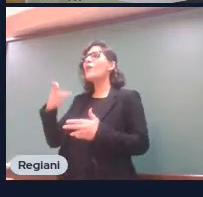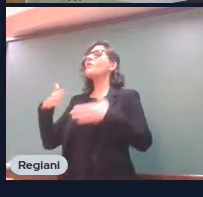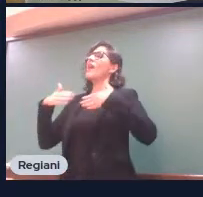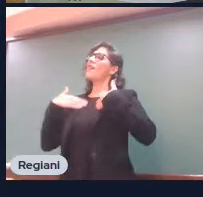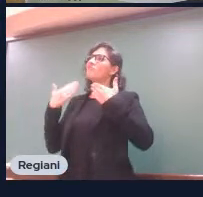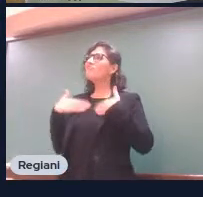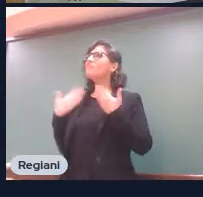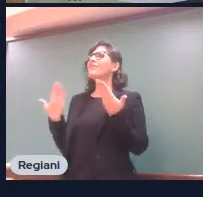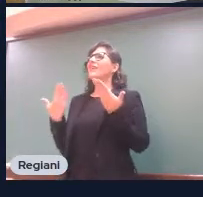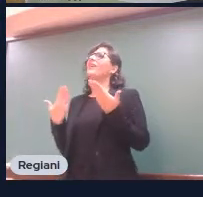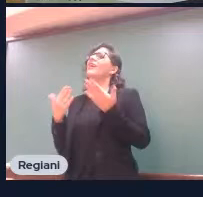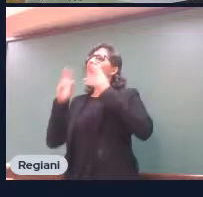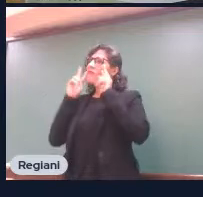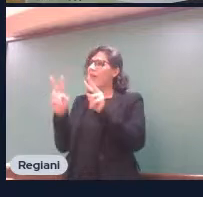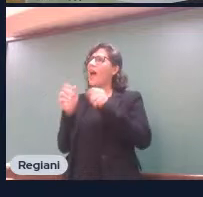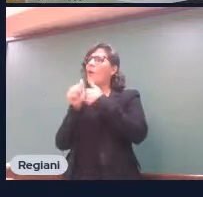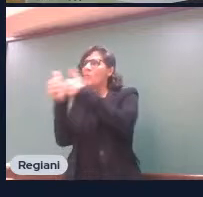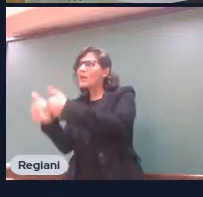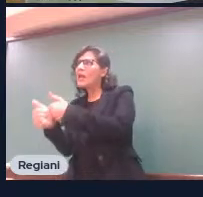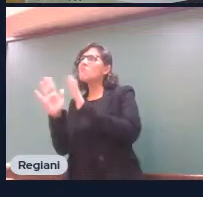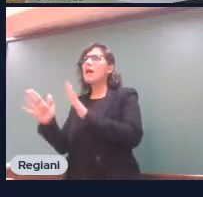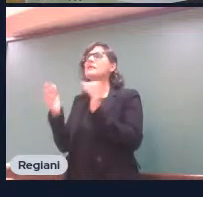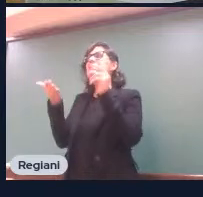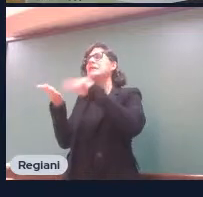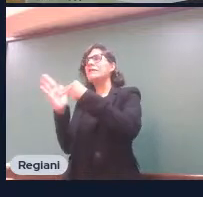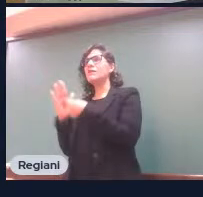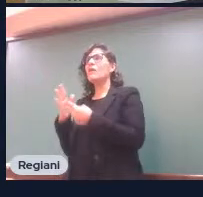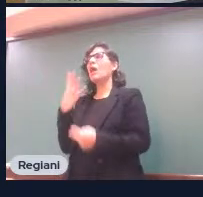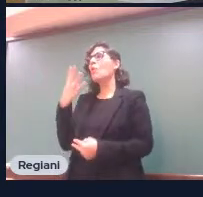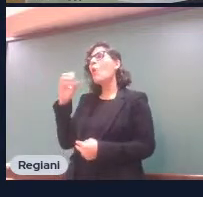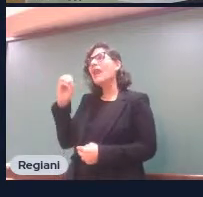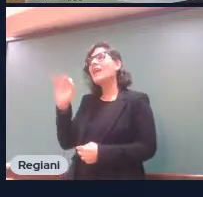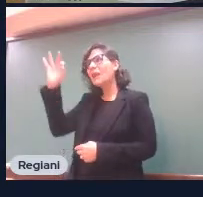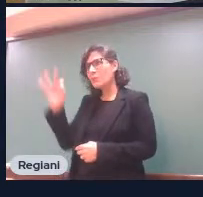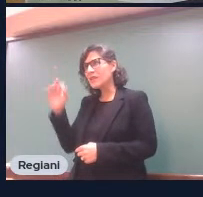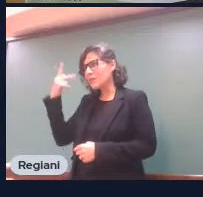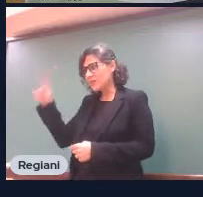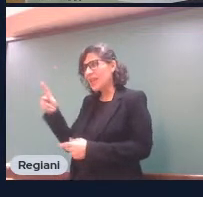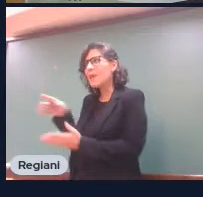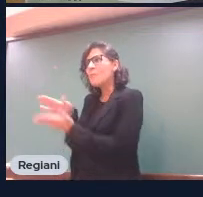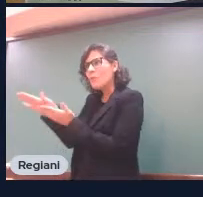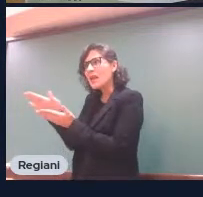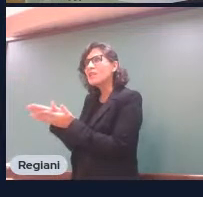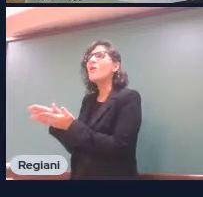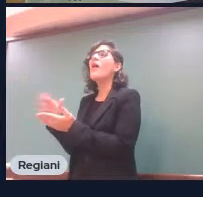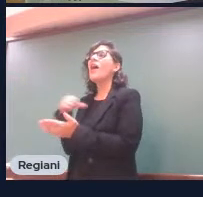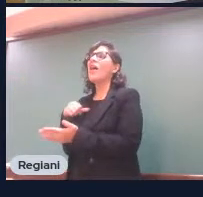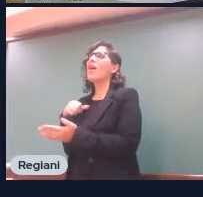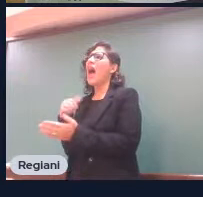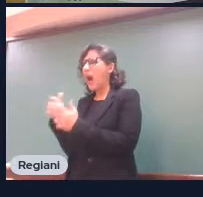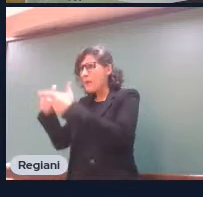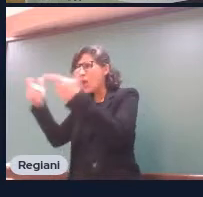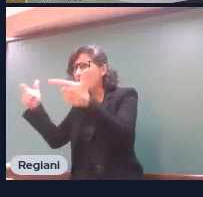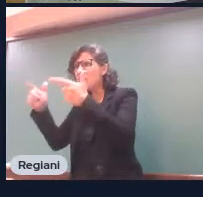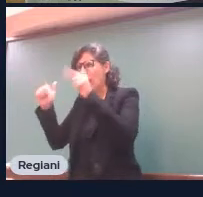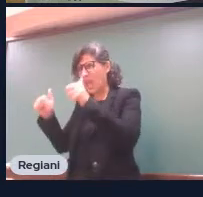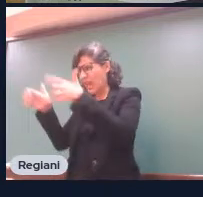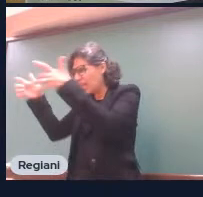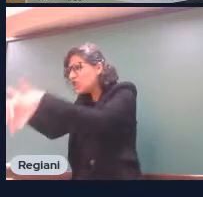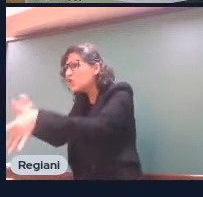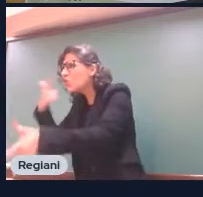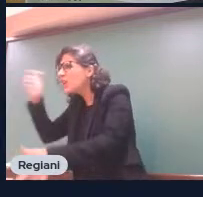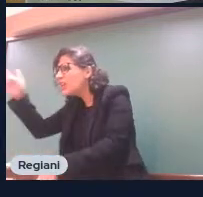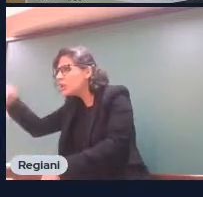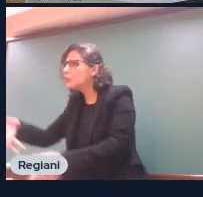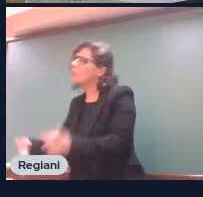me claiming this, because that means that 40% of everything he publishes in this journal, I've just claimed is junk. That's not what I meant.